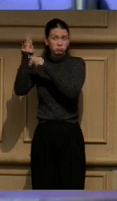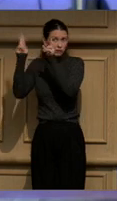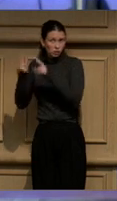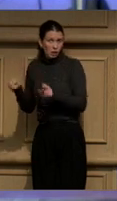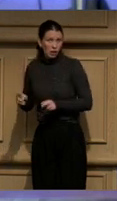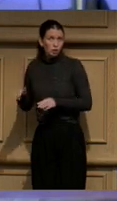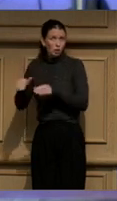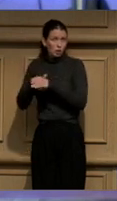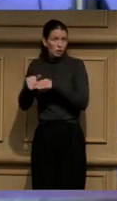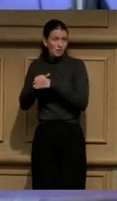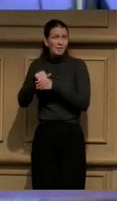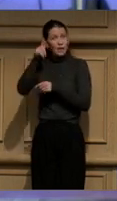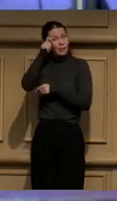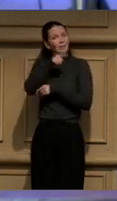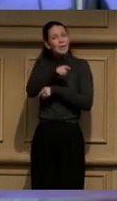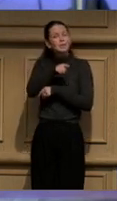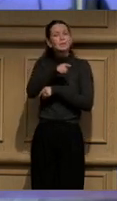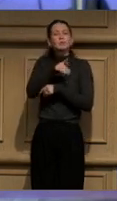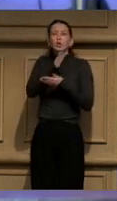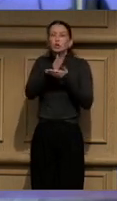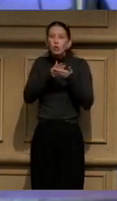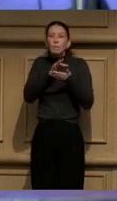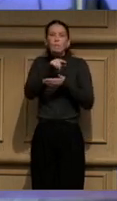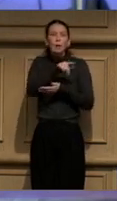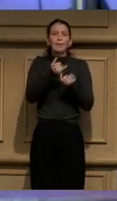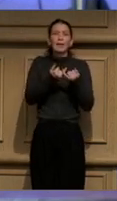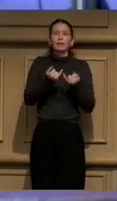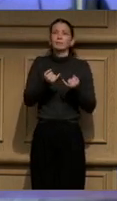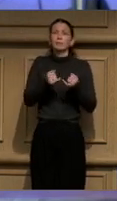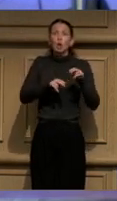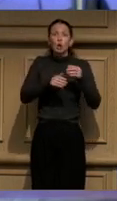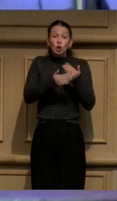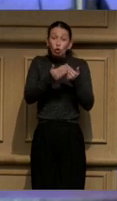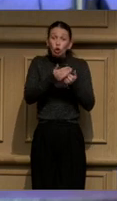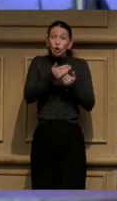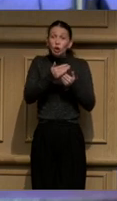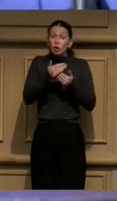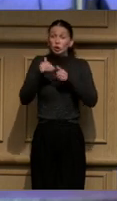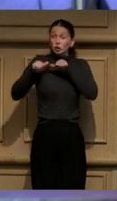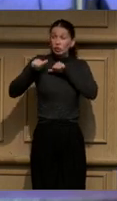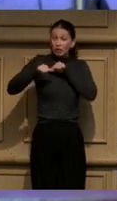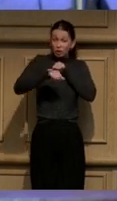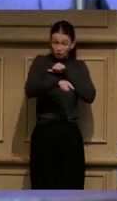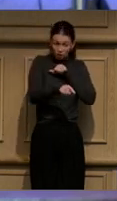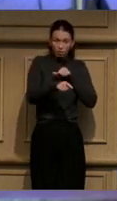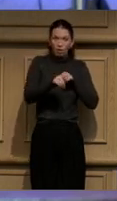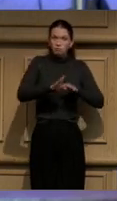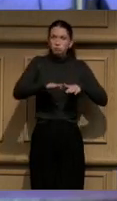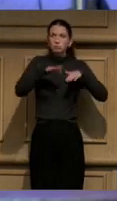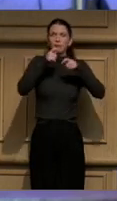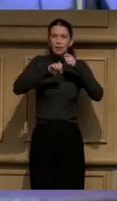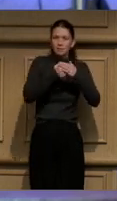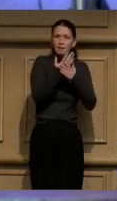working with younger generations of in artists, as well as younger generation directors coming through, and